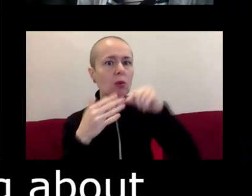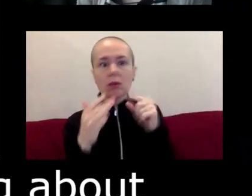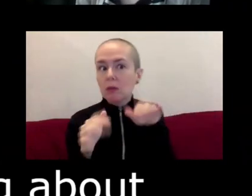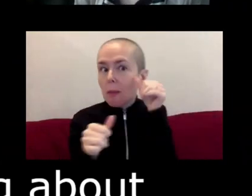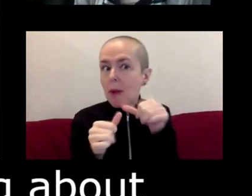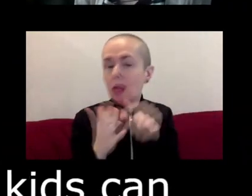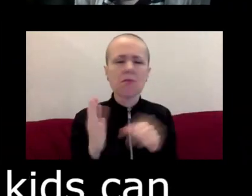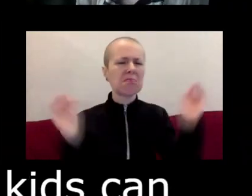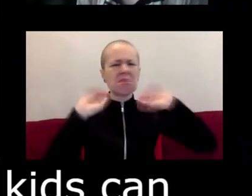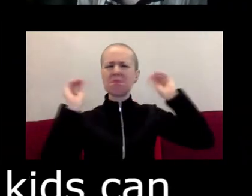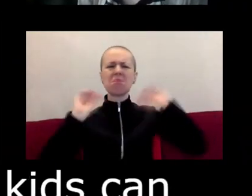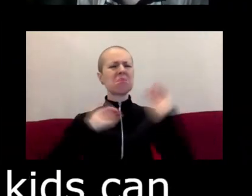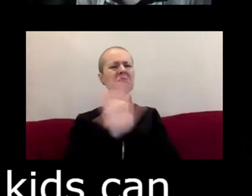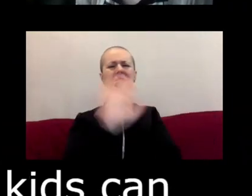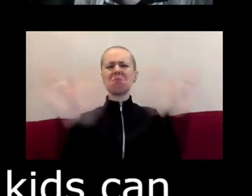do, it's fine.